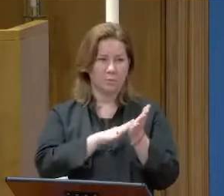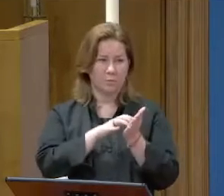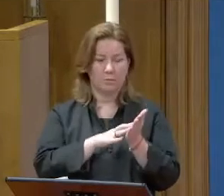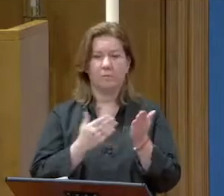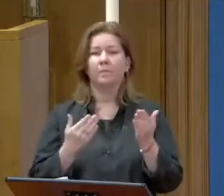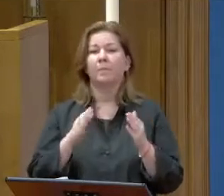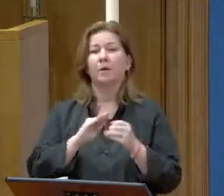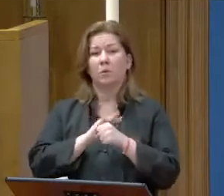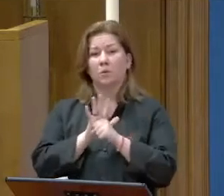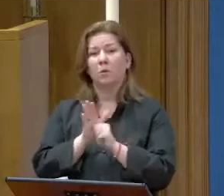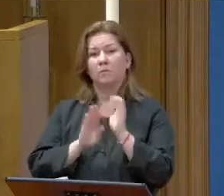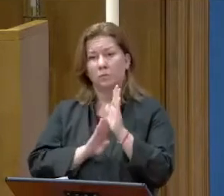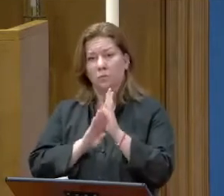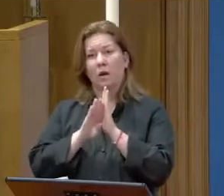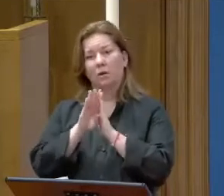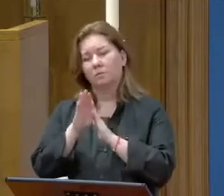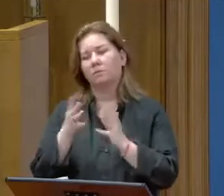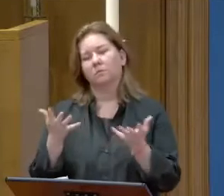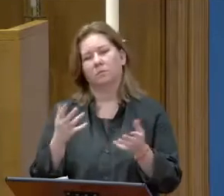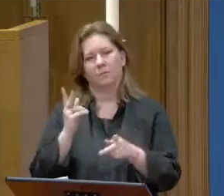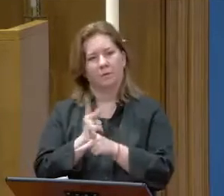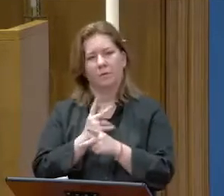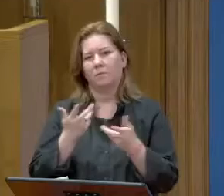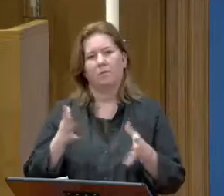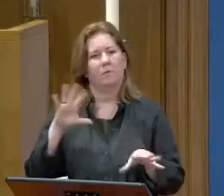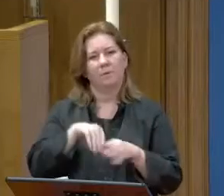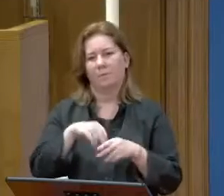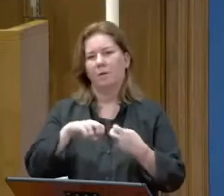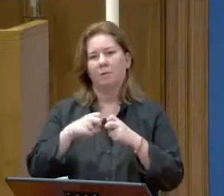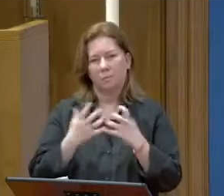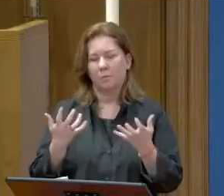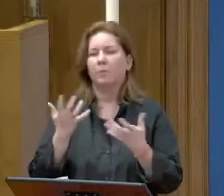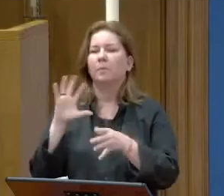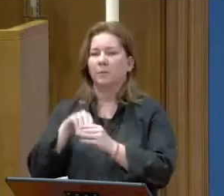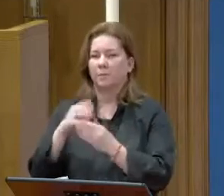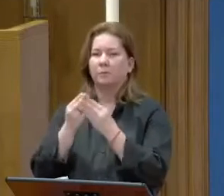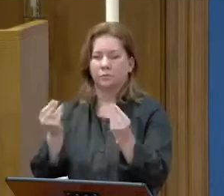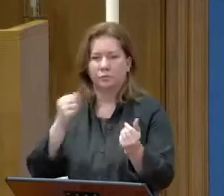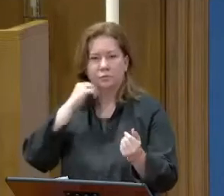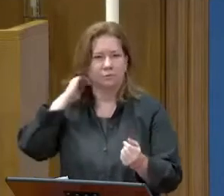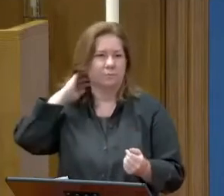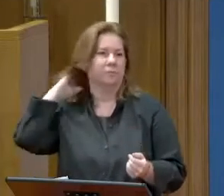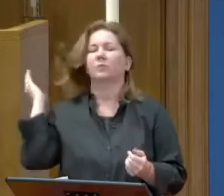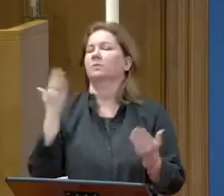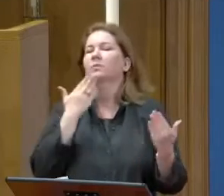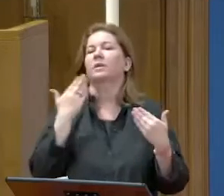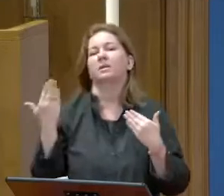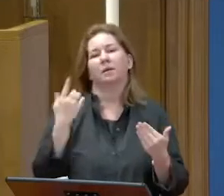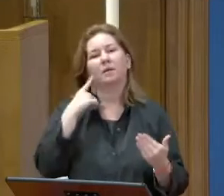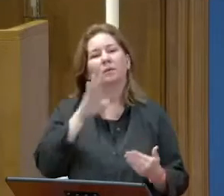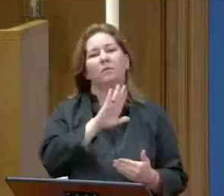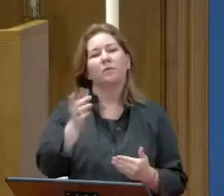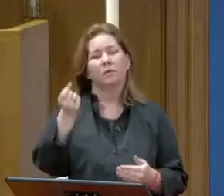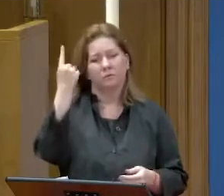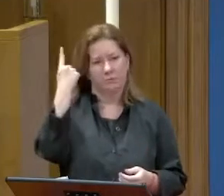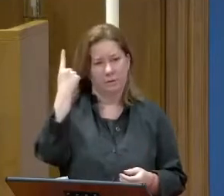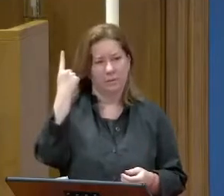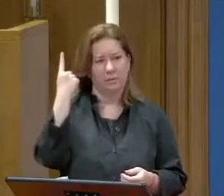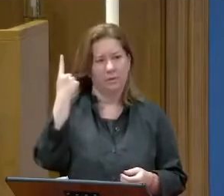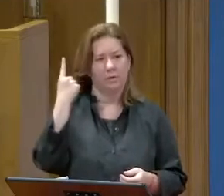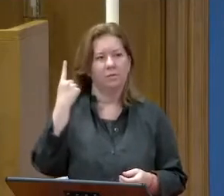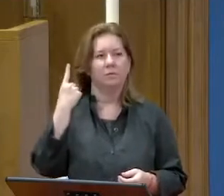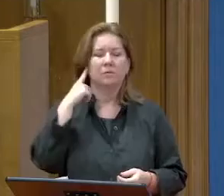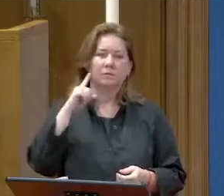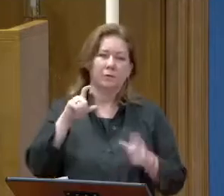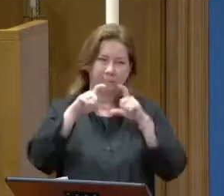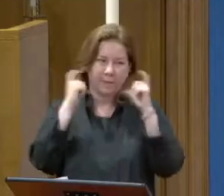are rising, we want to be careful and we don't want to be a part of the problem. We want to be a part of the solution. So we thank you for your understanding of our